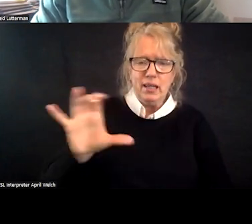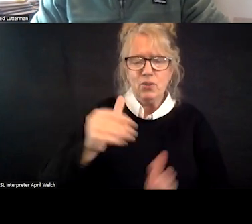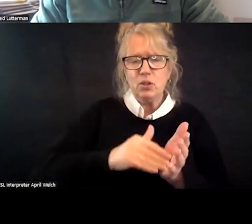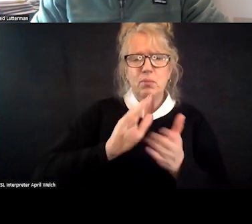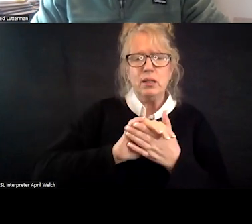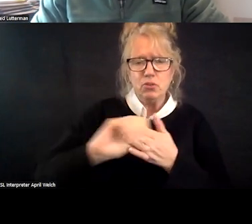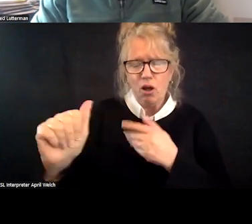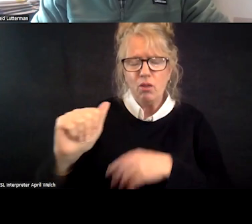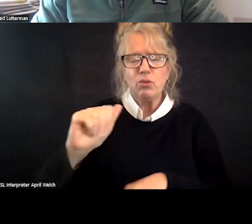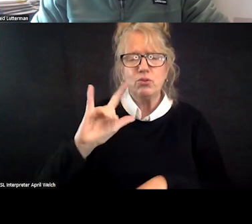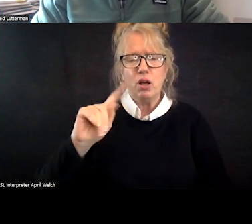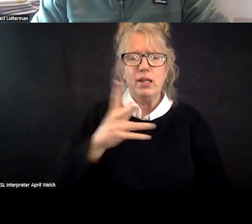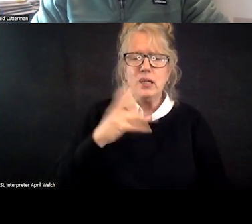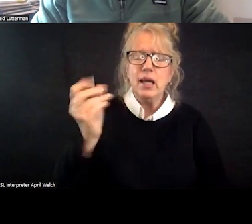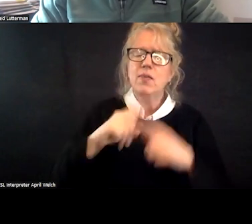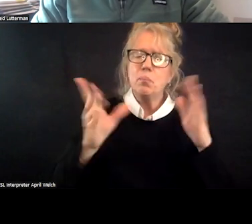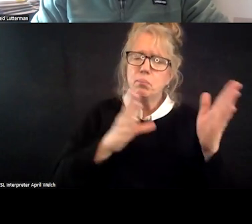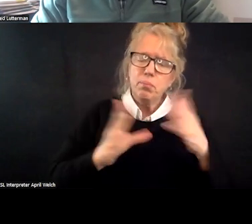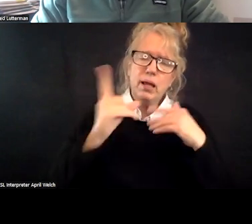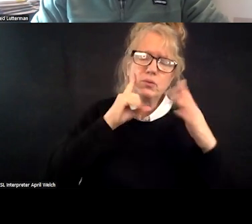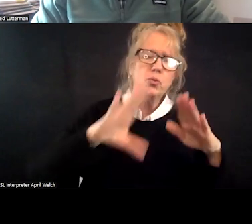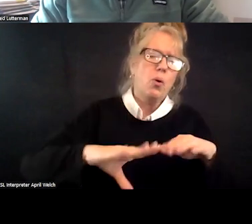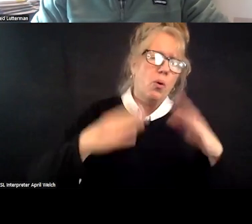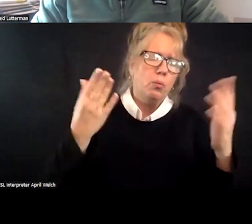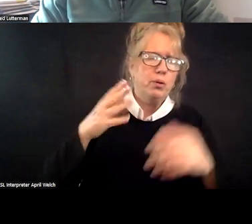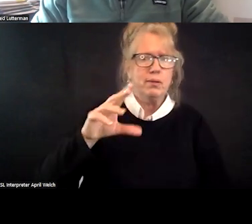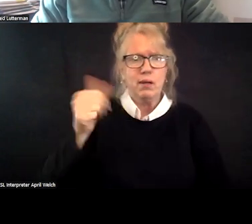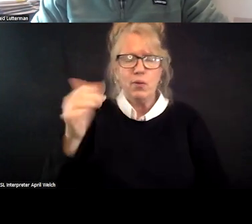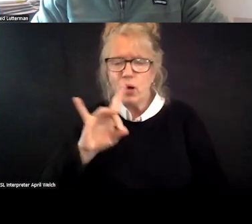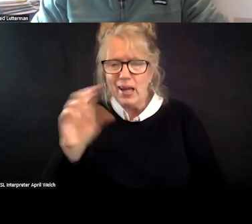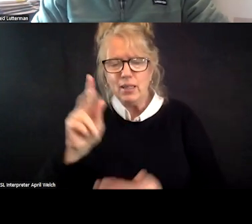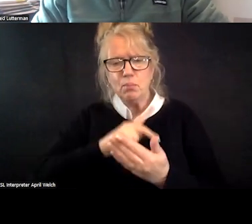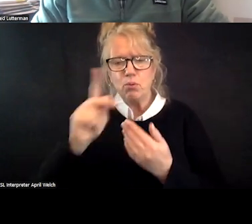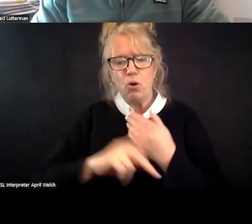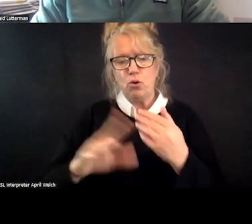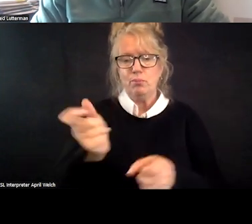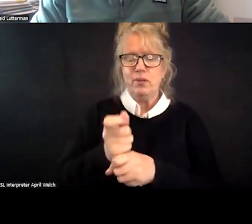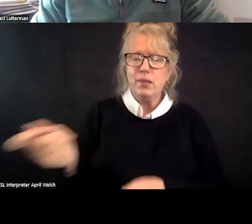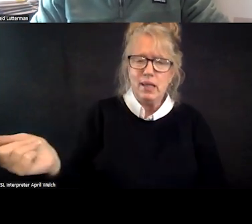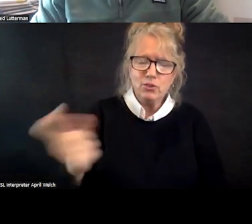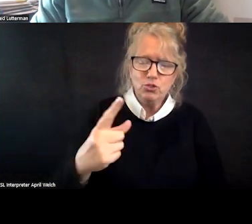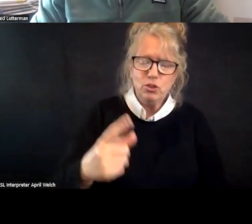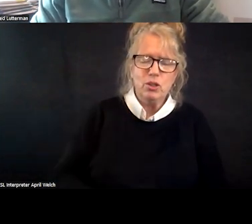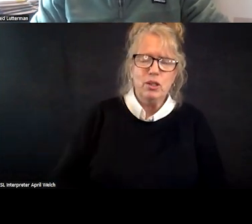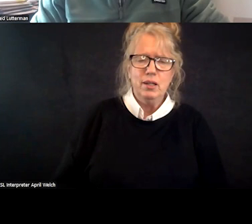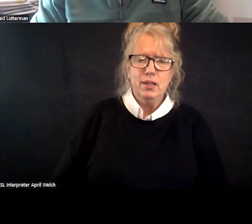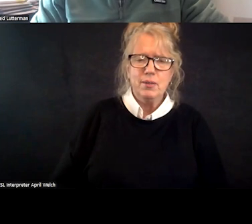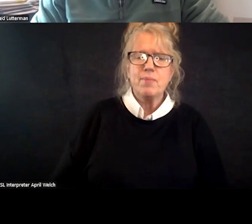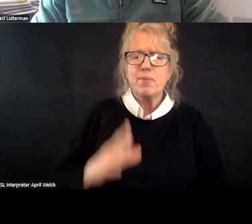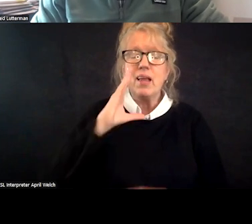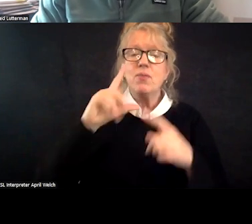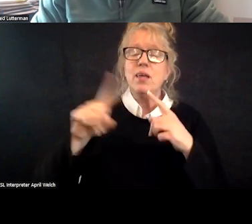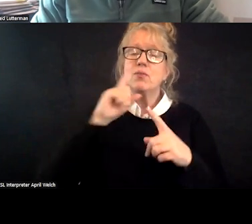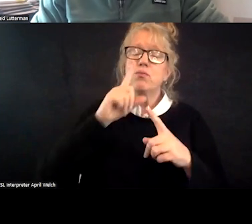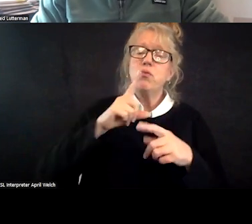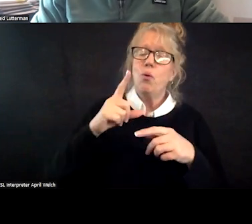on it, and plans to open at least 180 more of those programs in the next year, and then sort of crisis residential.